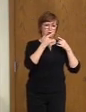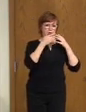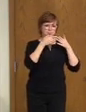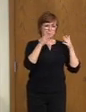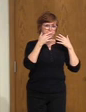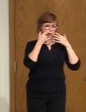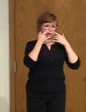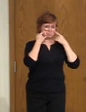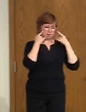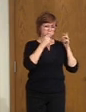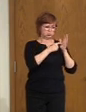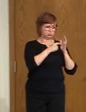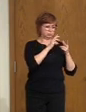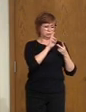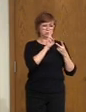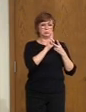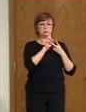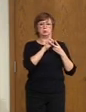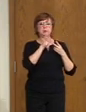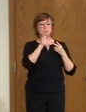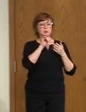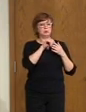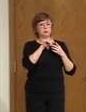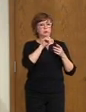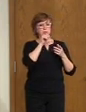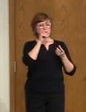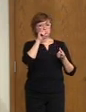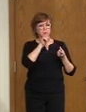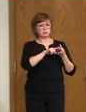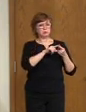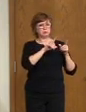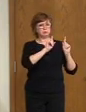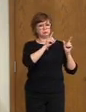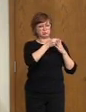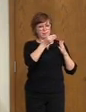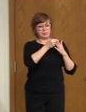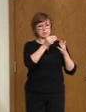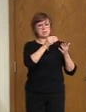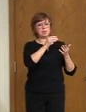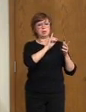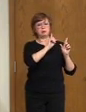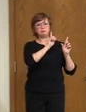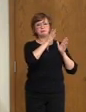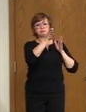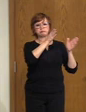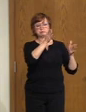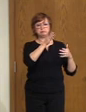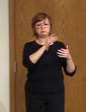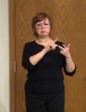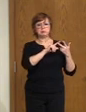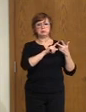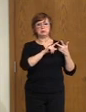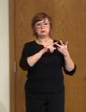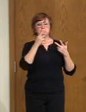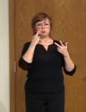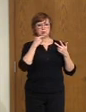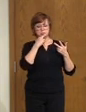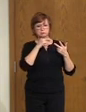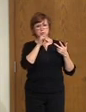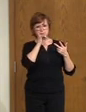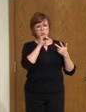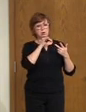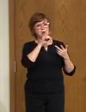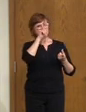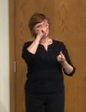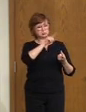in retail, the slowdown in bars and restaurants, we think we are managing to keep case